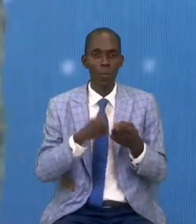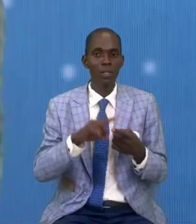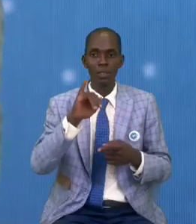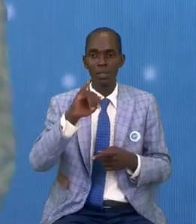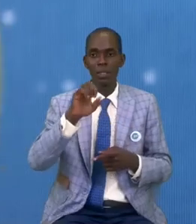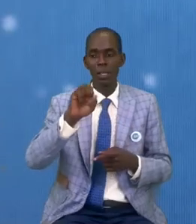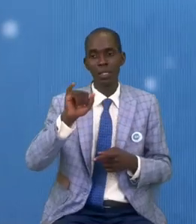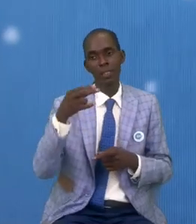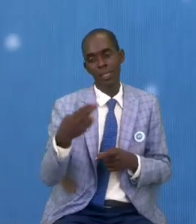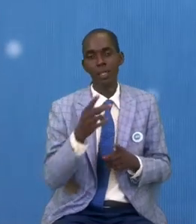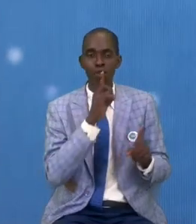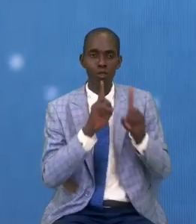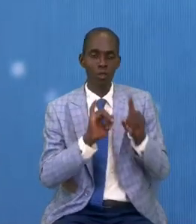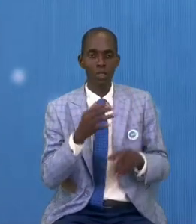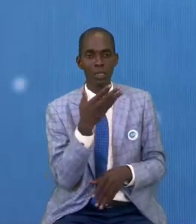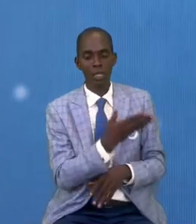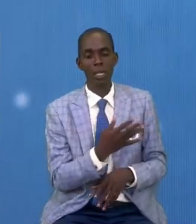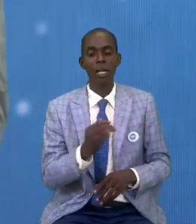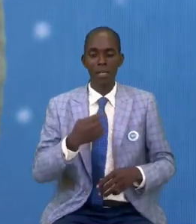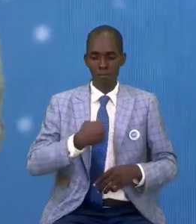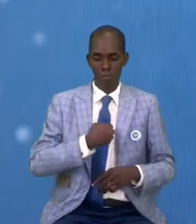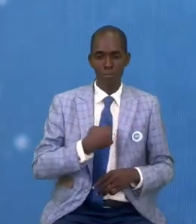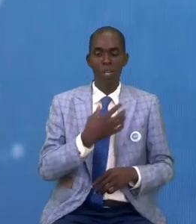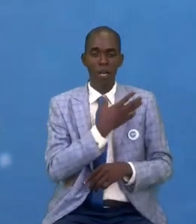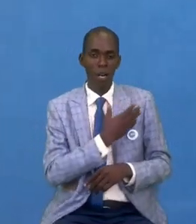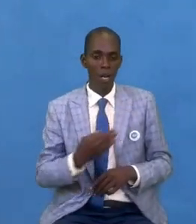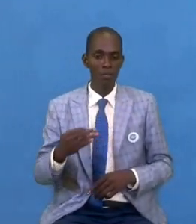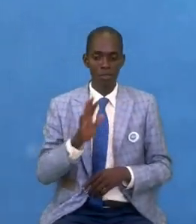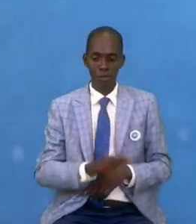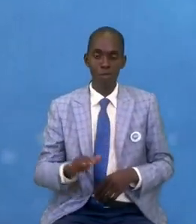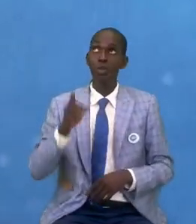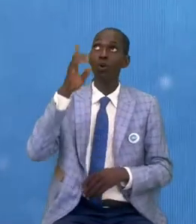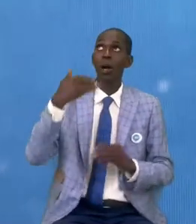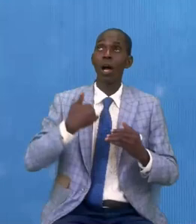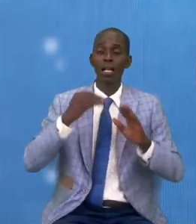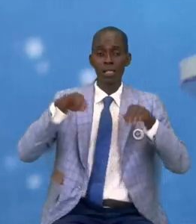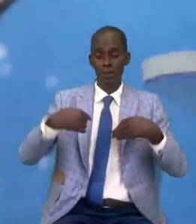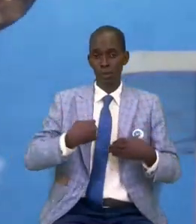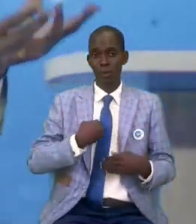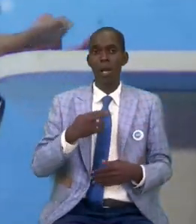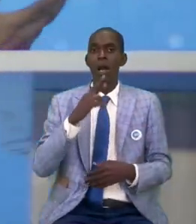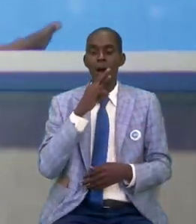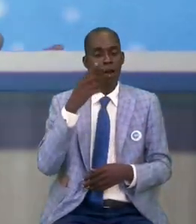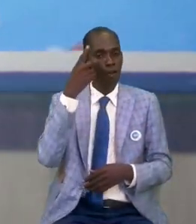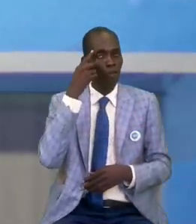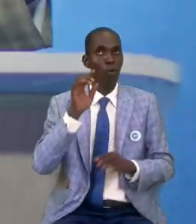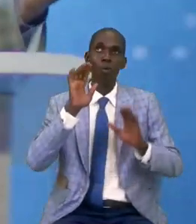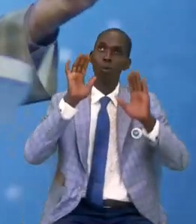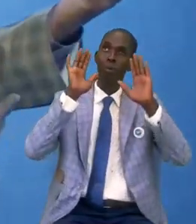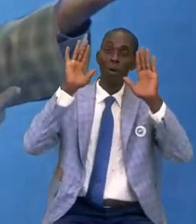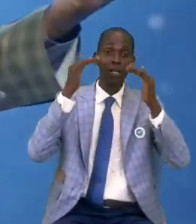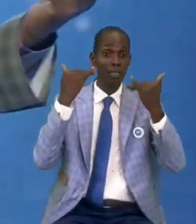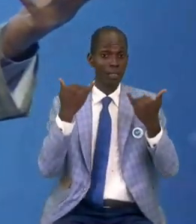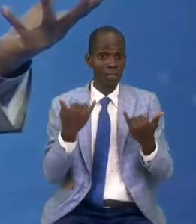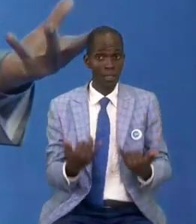me were for signs and for wonders. And now we lift it up from Isaiah, take it from